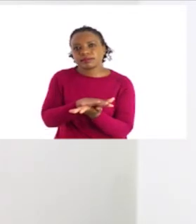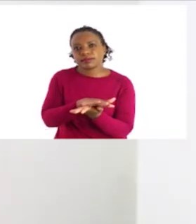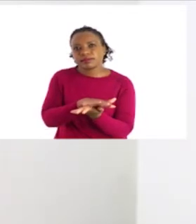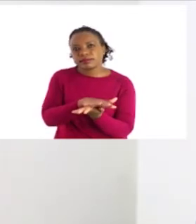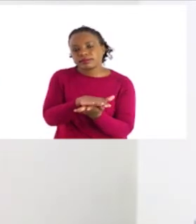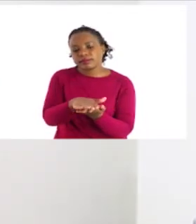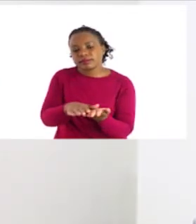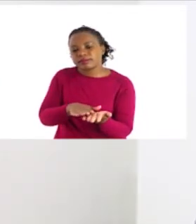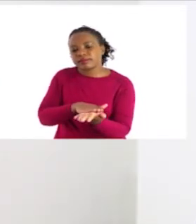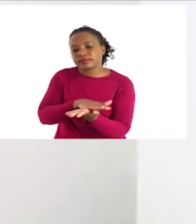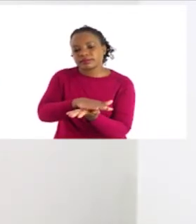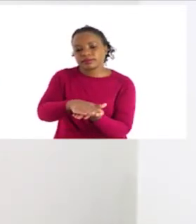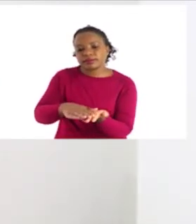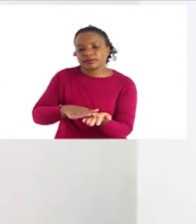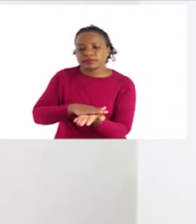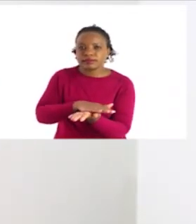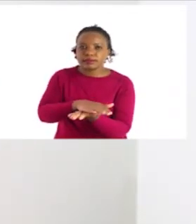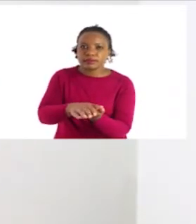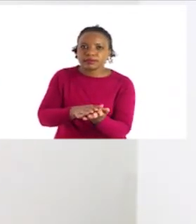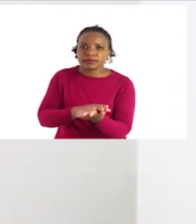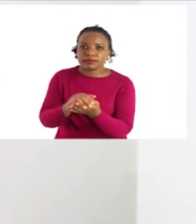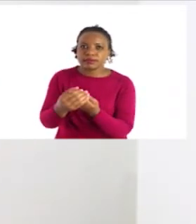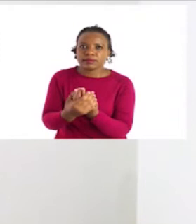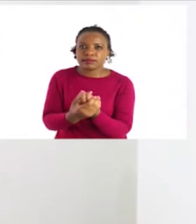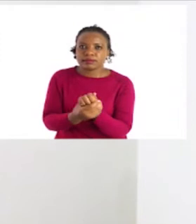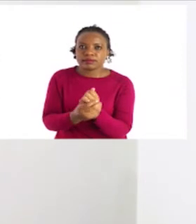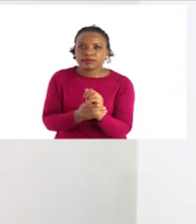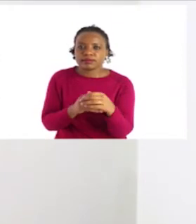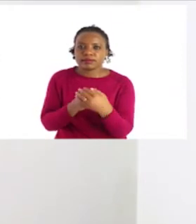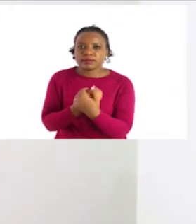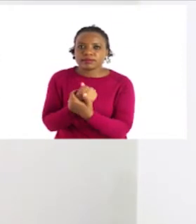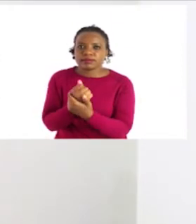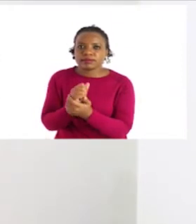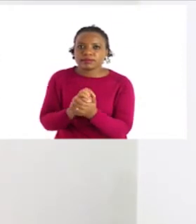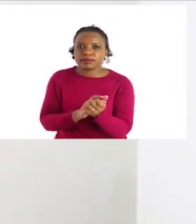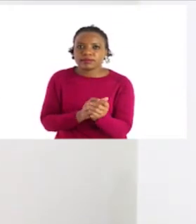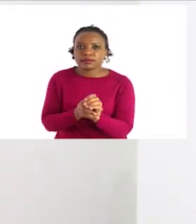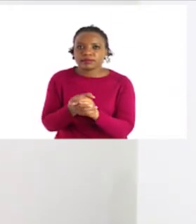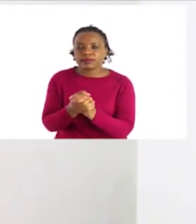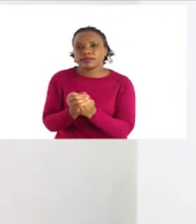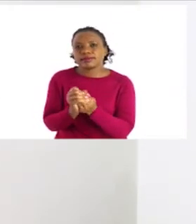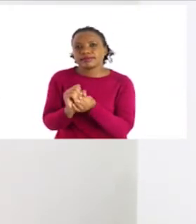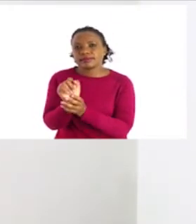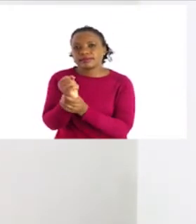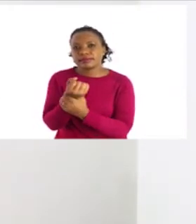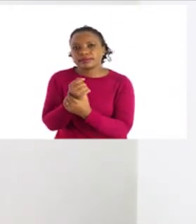In and out, Chanel. There we